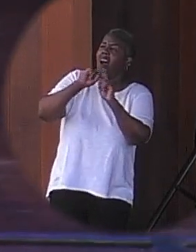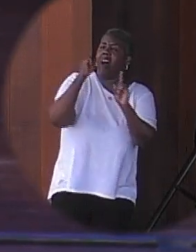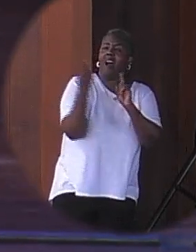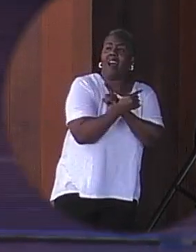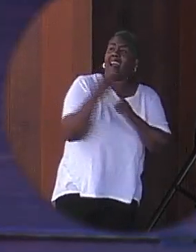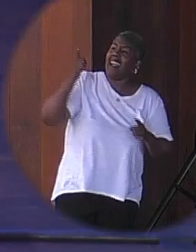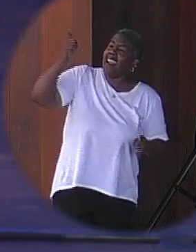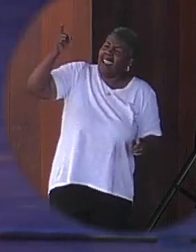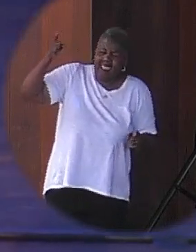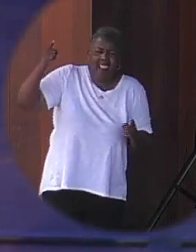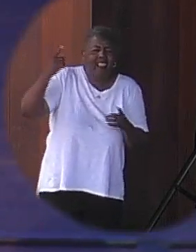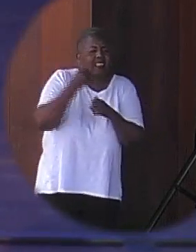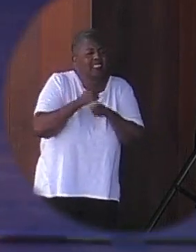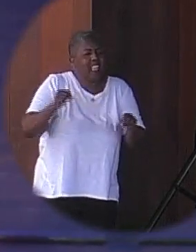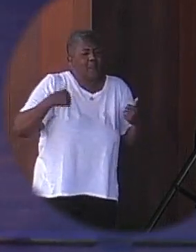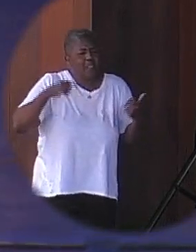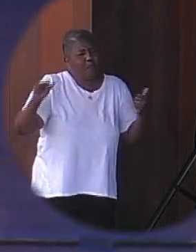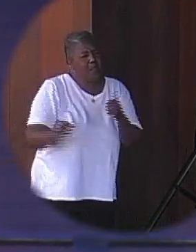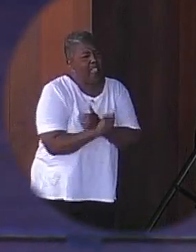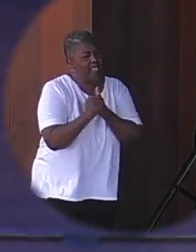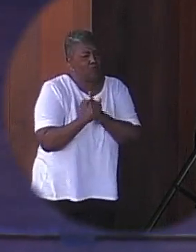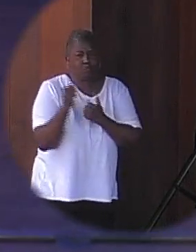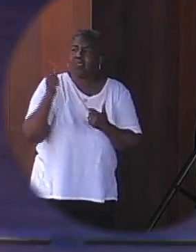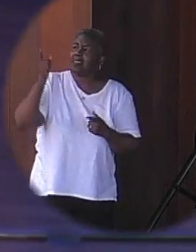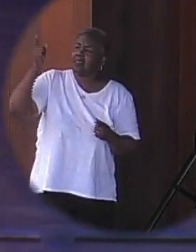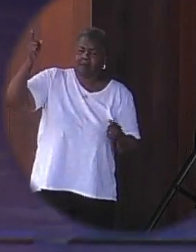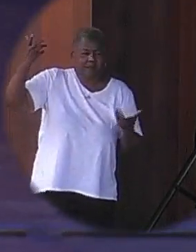And he, to rescue me from danger,